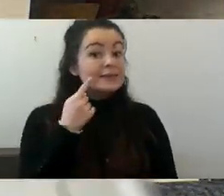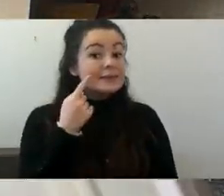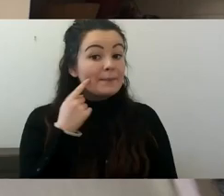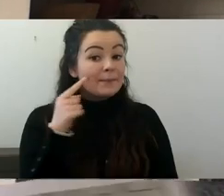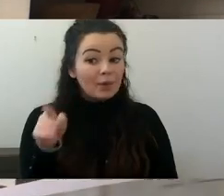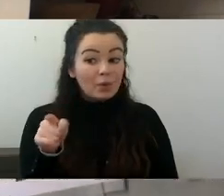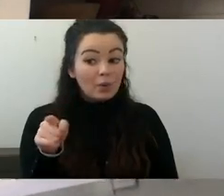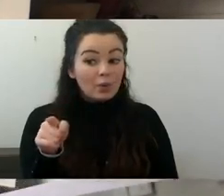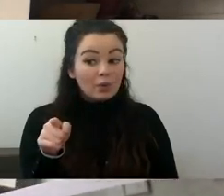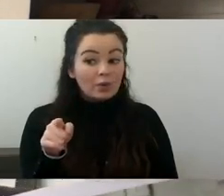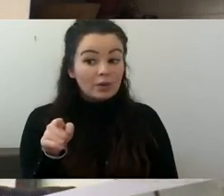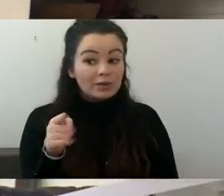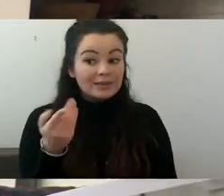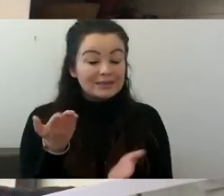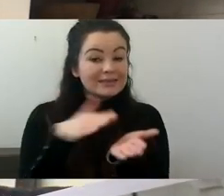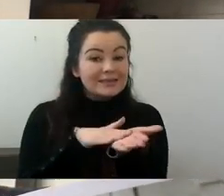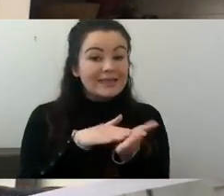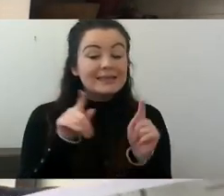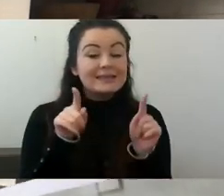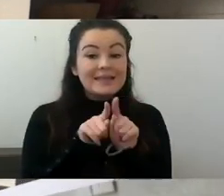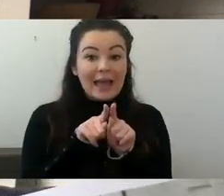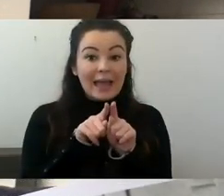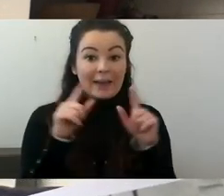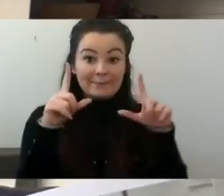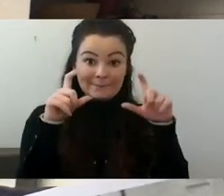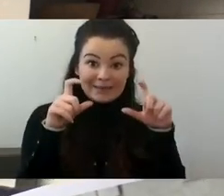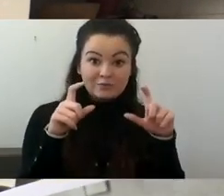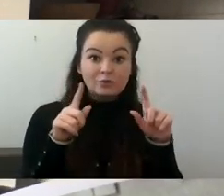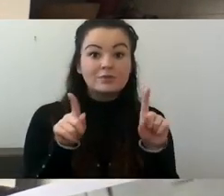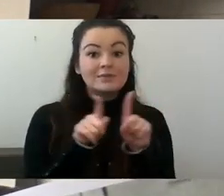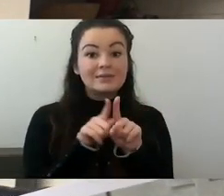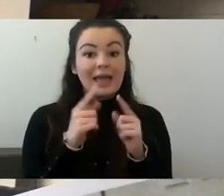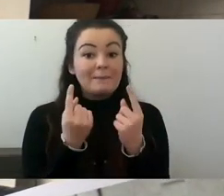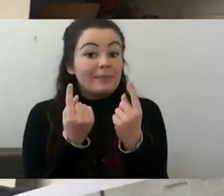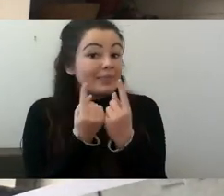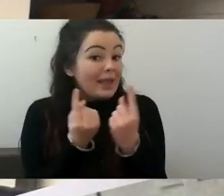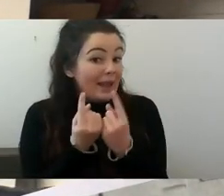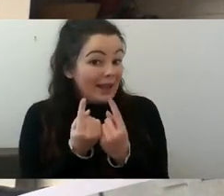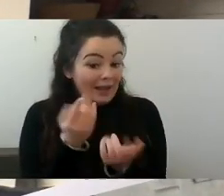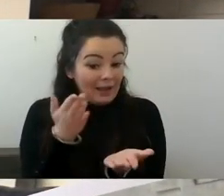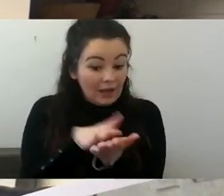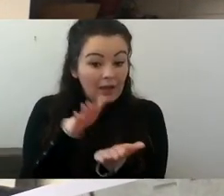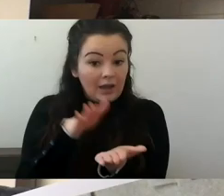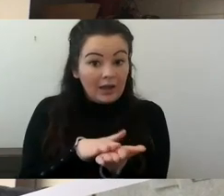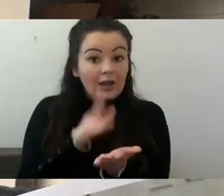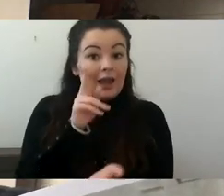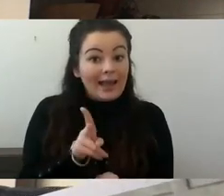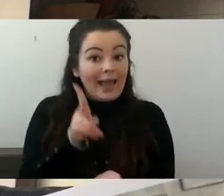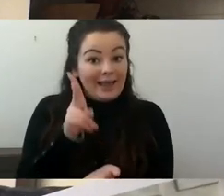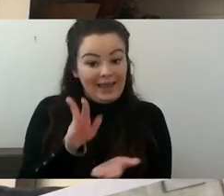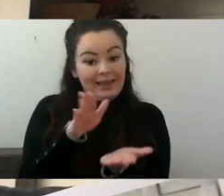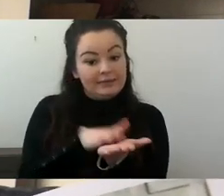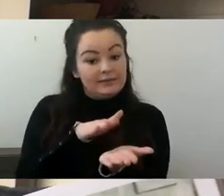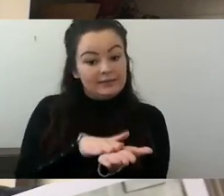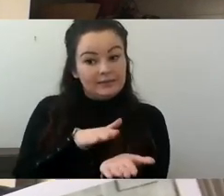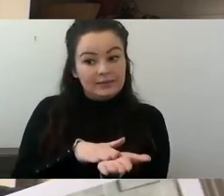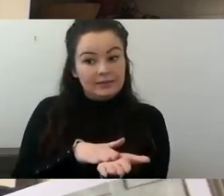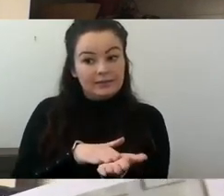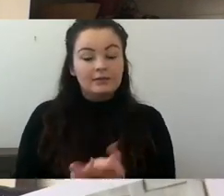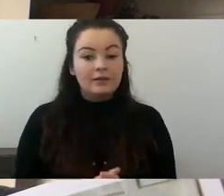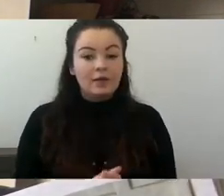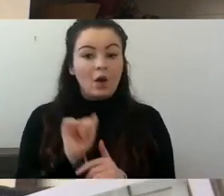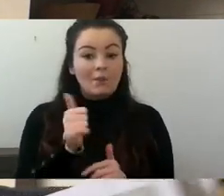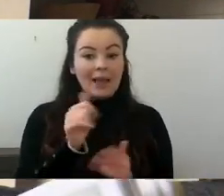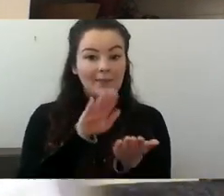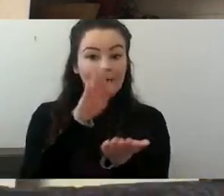Or it could be quite simple where you stick the same picture down, the same object down again and again,